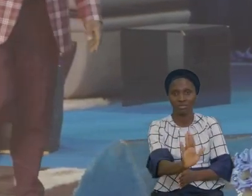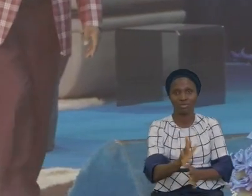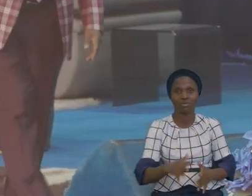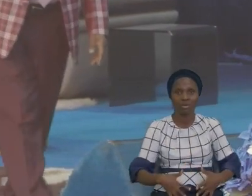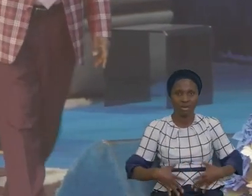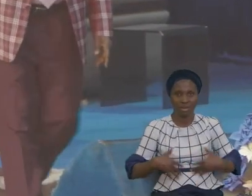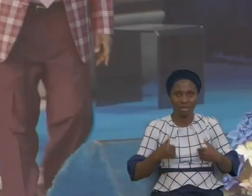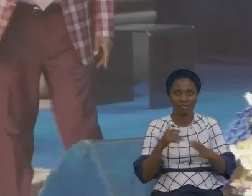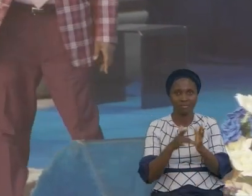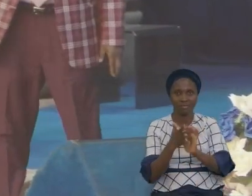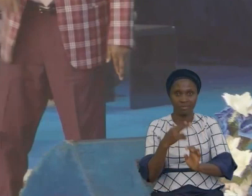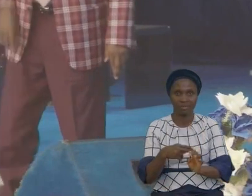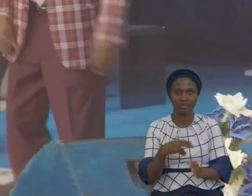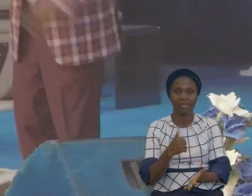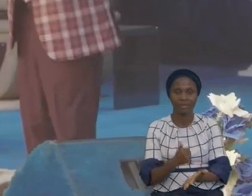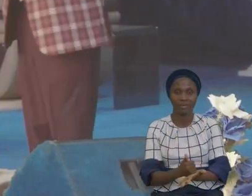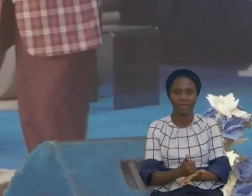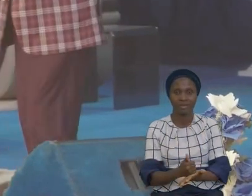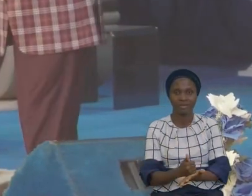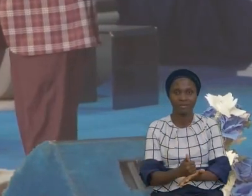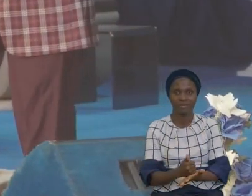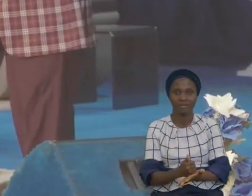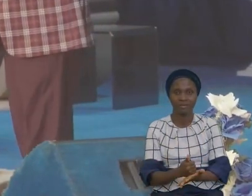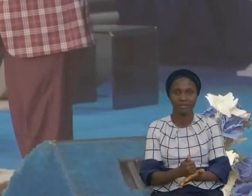No matter where you are,